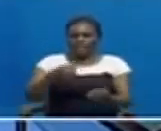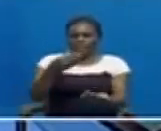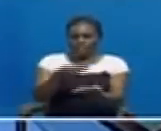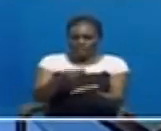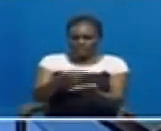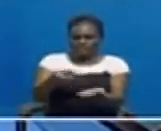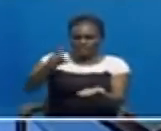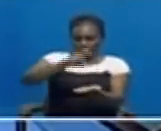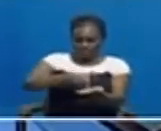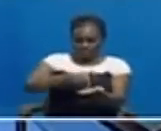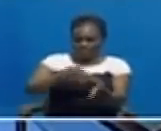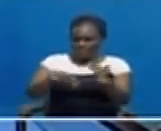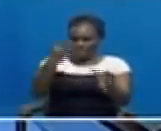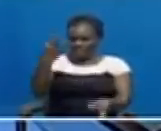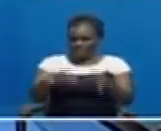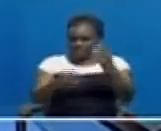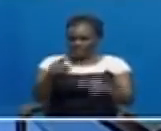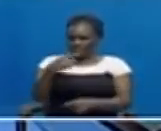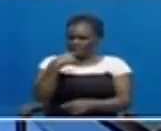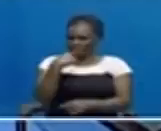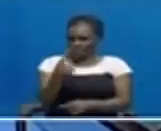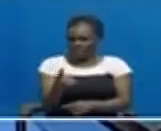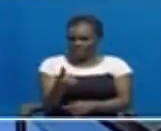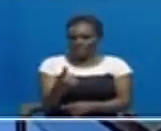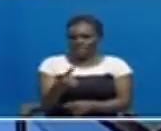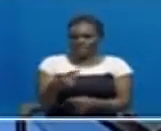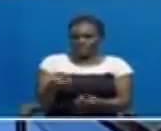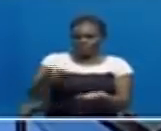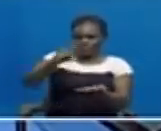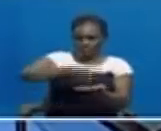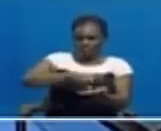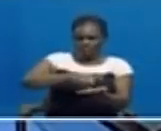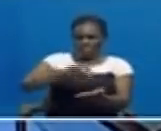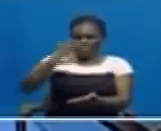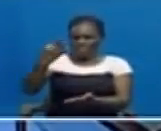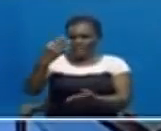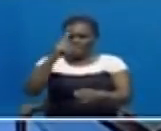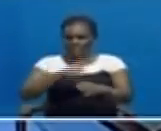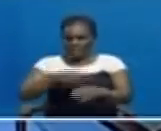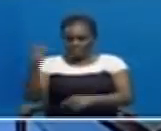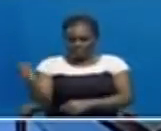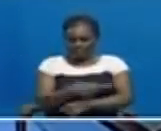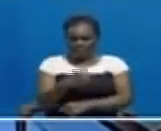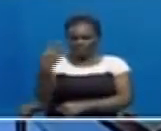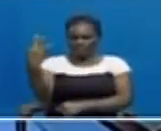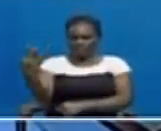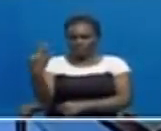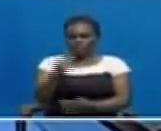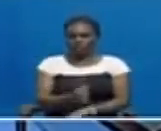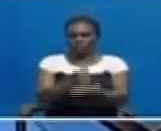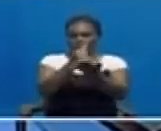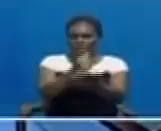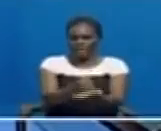market. As such, many analysts thought that he would hike the central bank rate for the third time in 3 months to ward off